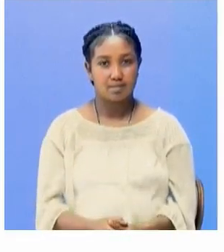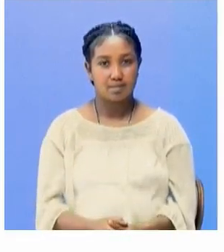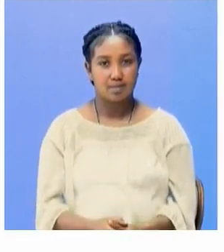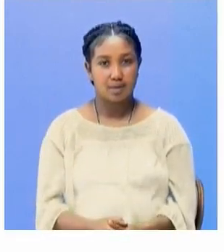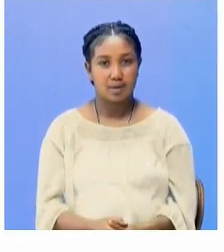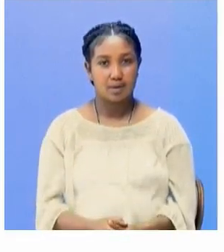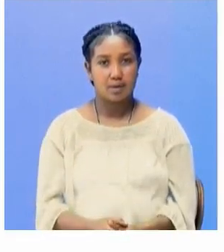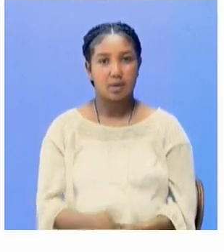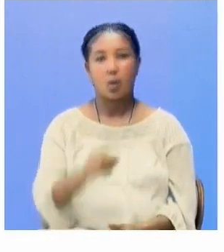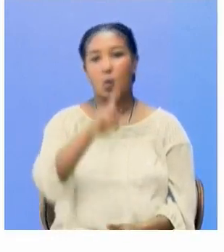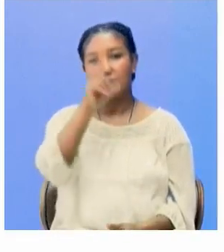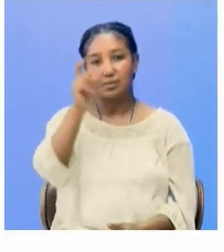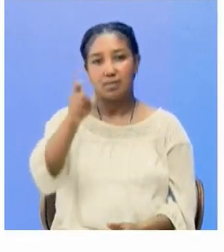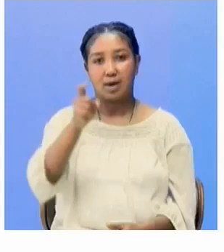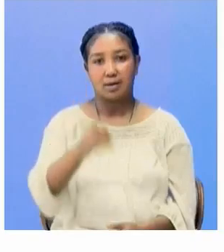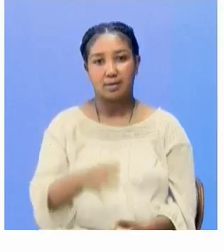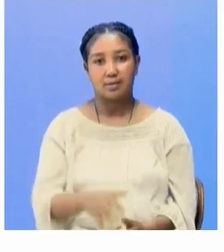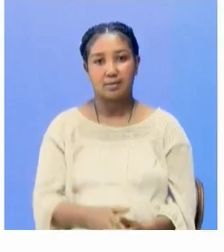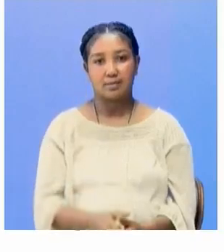question mark.